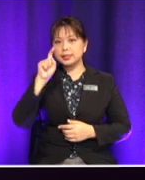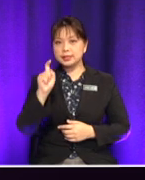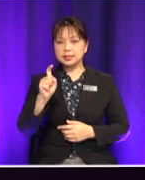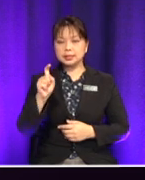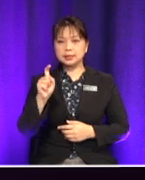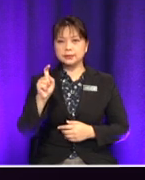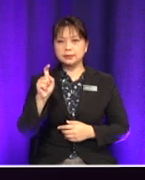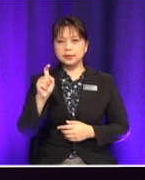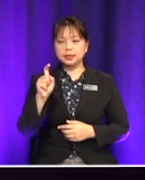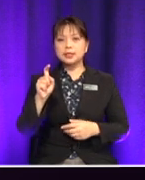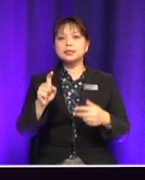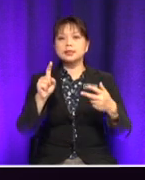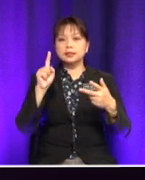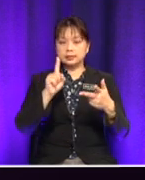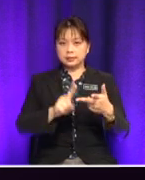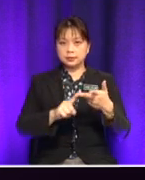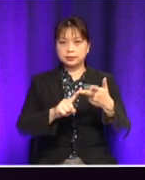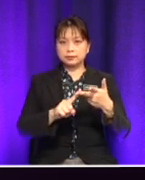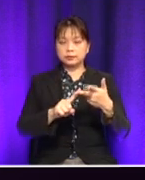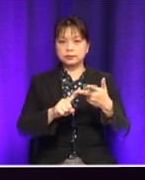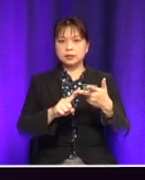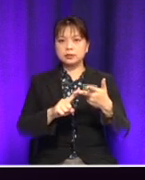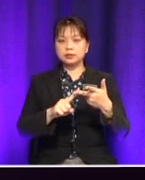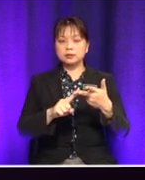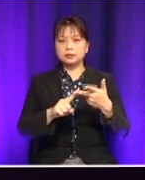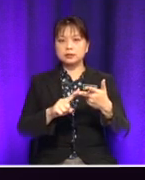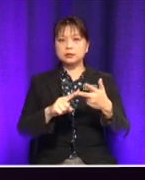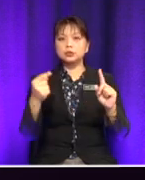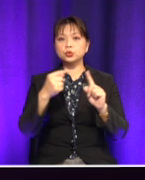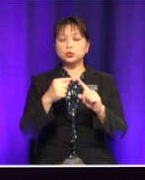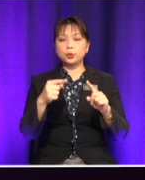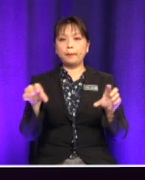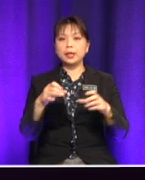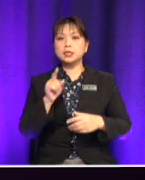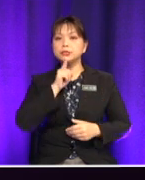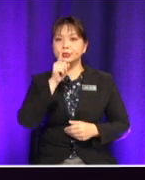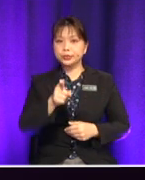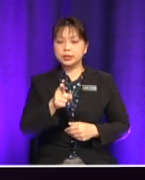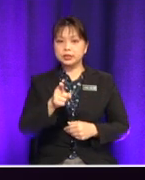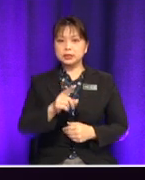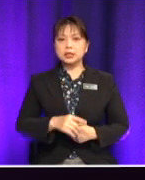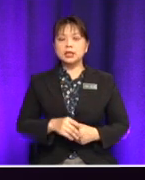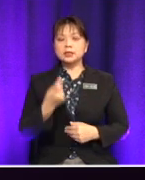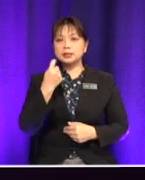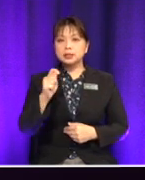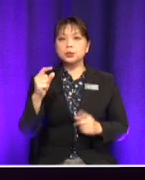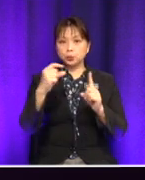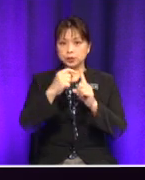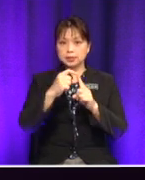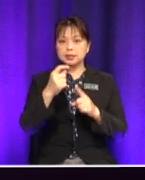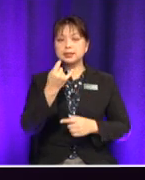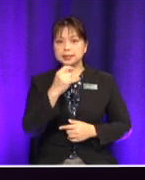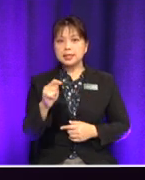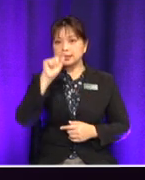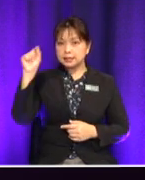be to make sure that the words that they circled, Shafika, yes. needs to be 3 to 5 words. Now, what are they